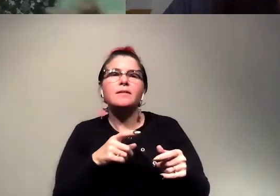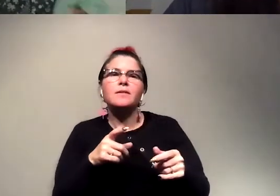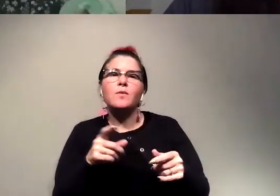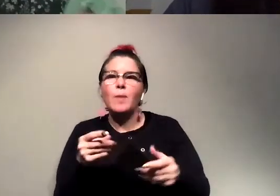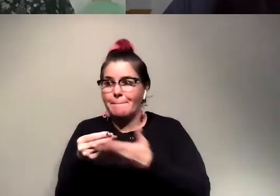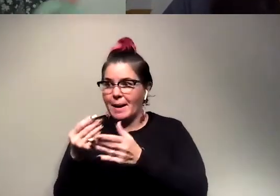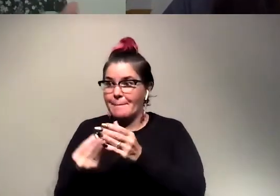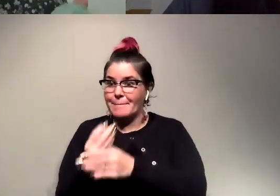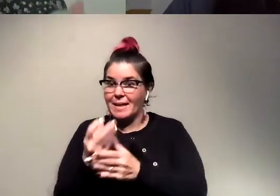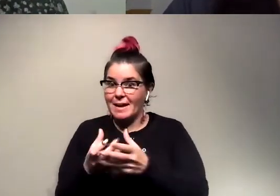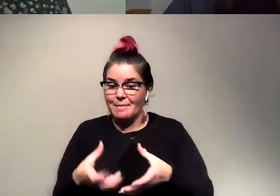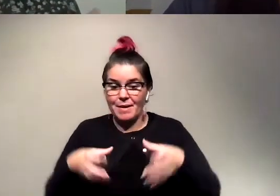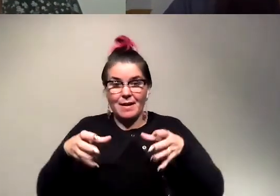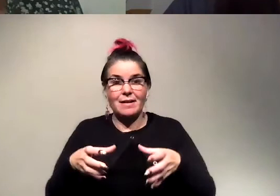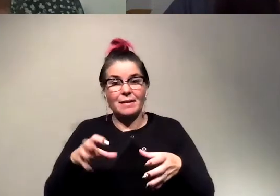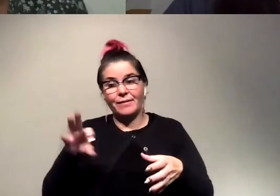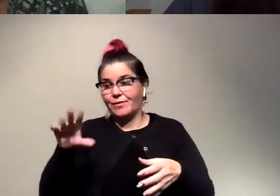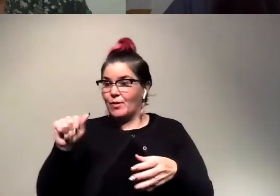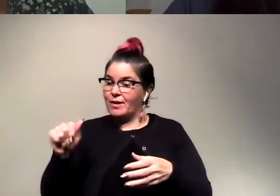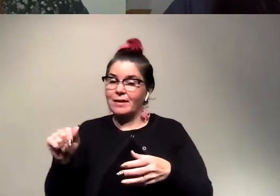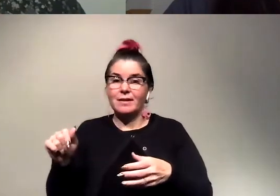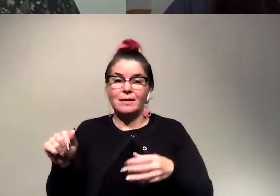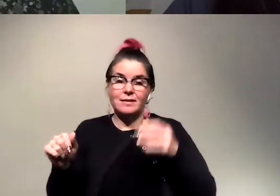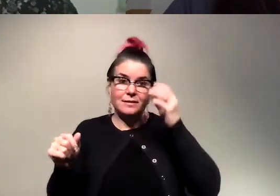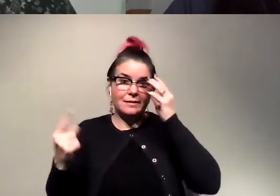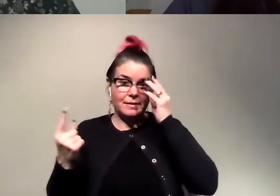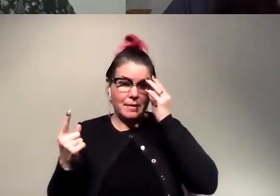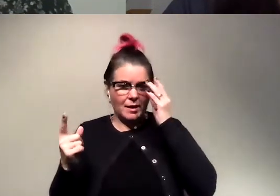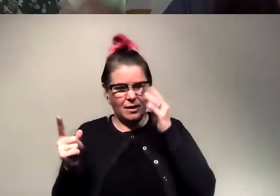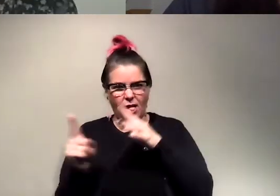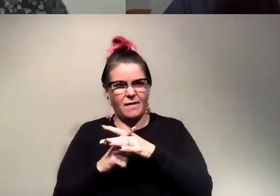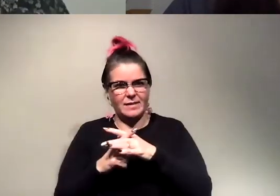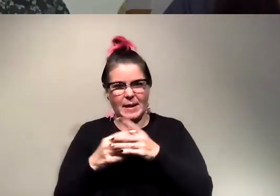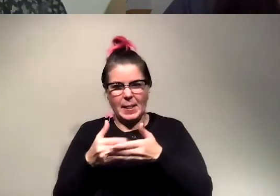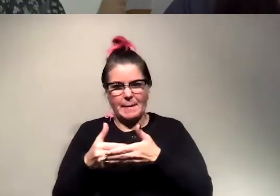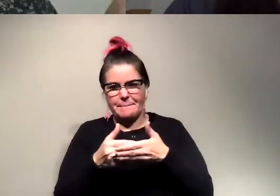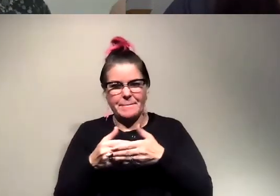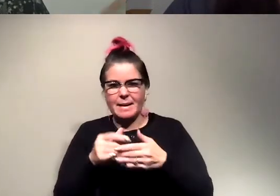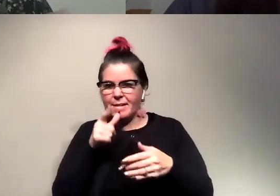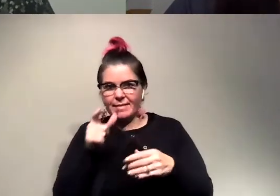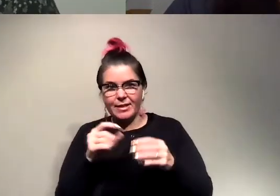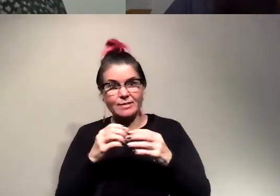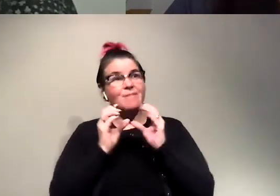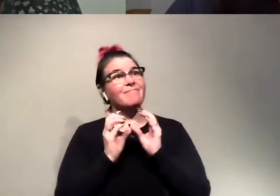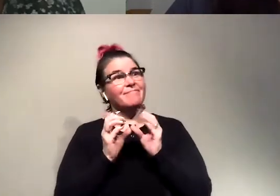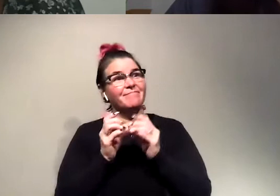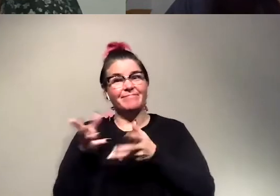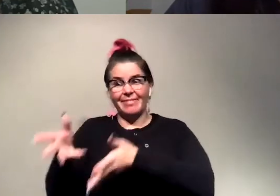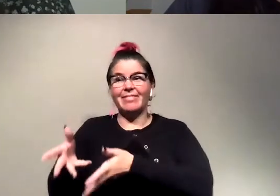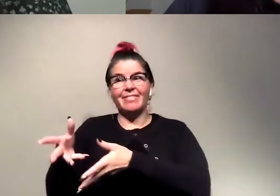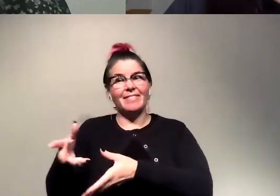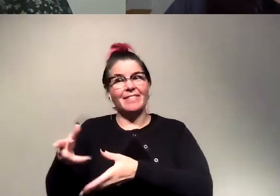get a potted plant from like Florida and all of a sudden there's little anole on it because it was like in the dirt this whole time.